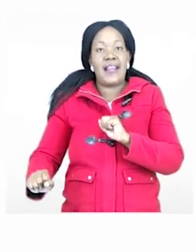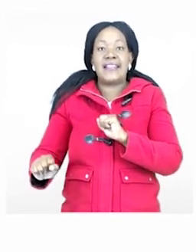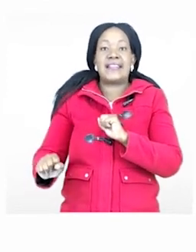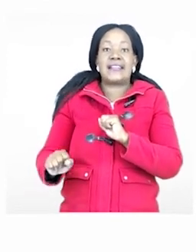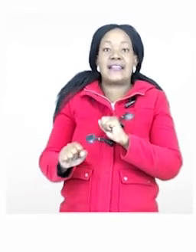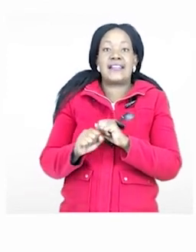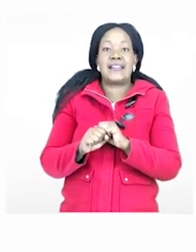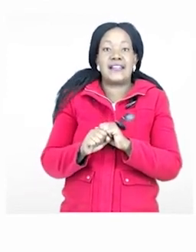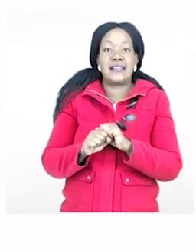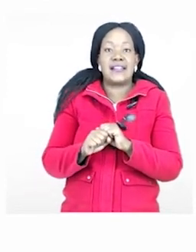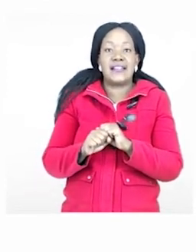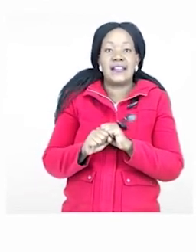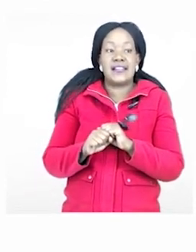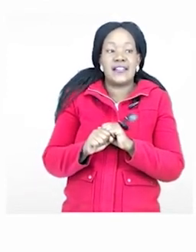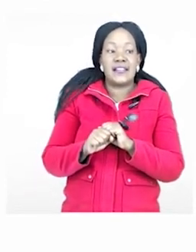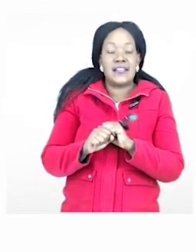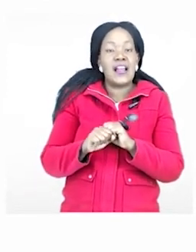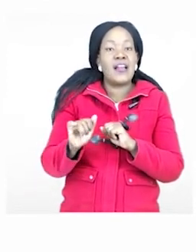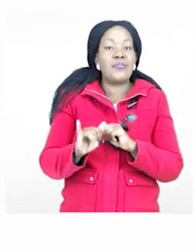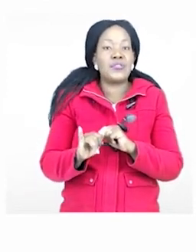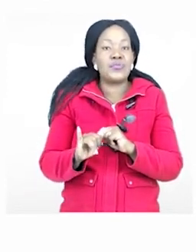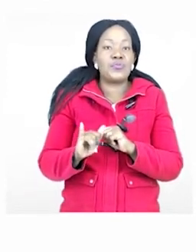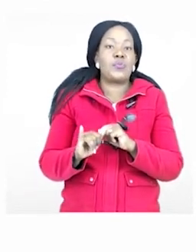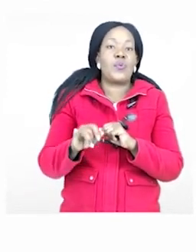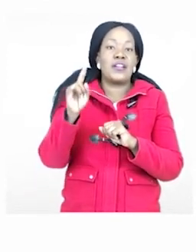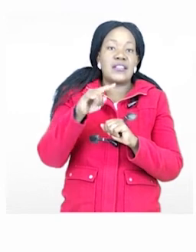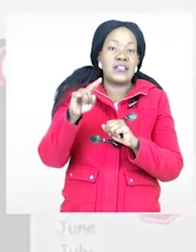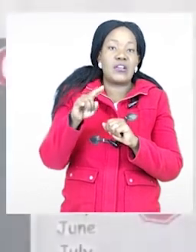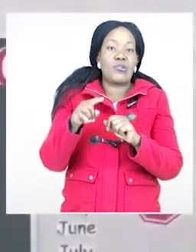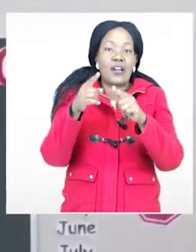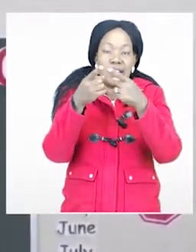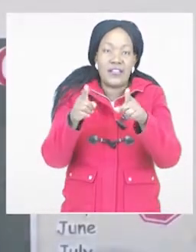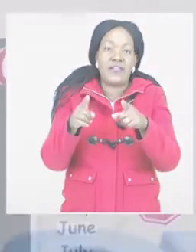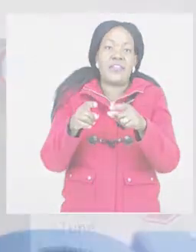mind when you need to find the different one. Enjoy the exercise.